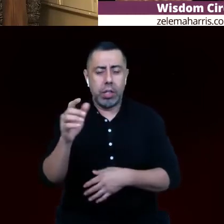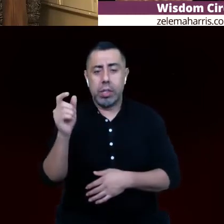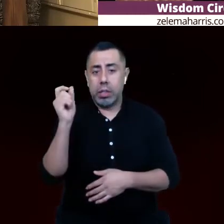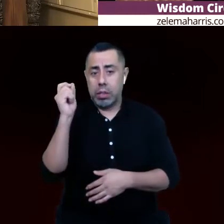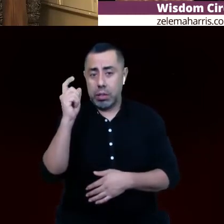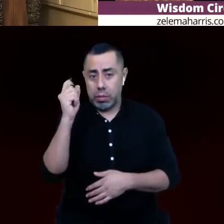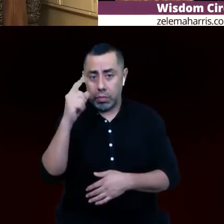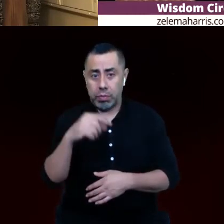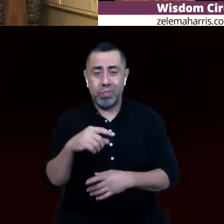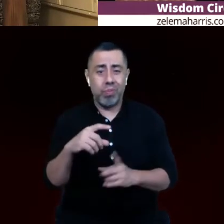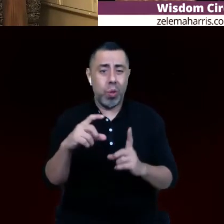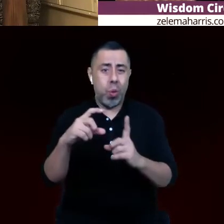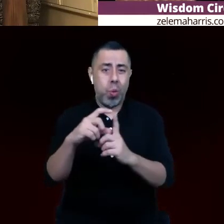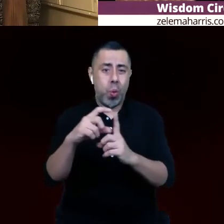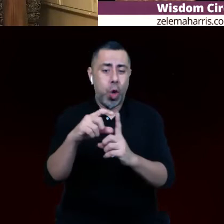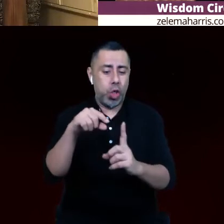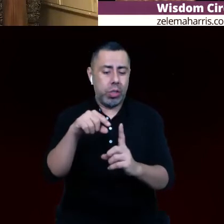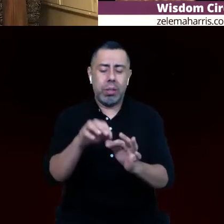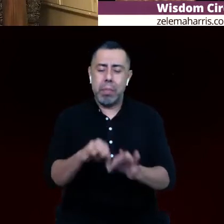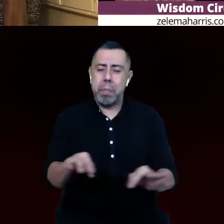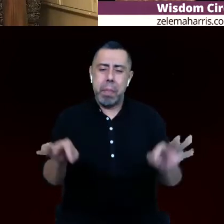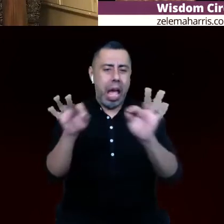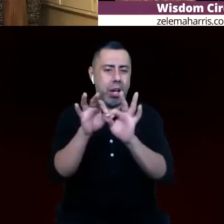words matter. And I'm not